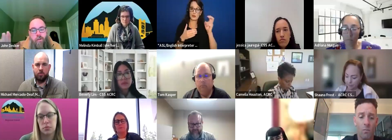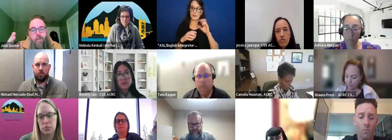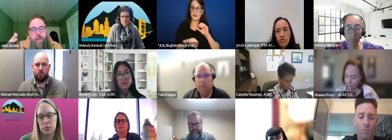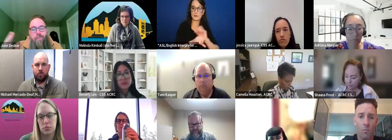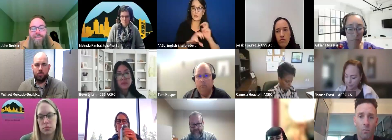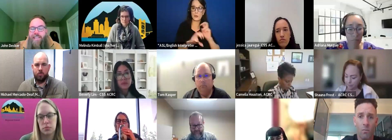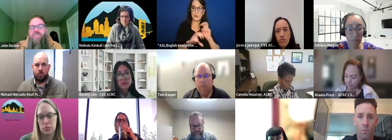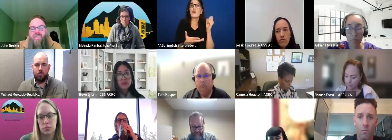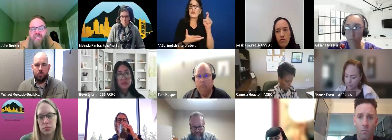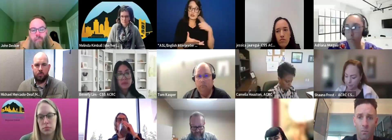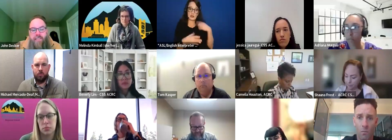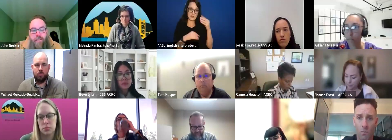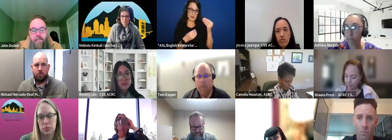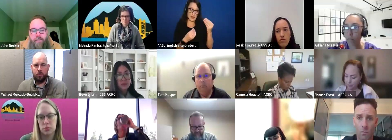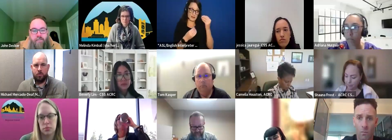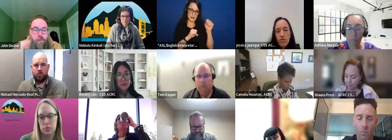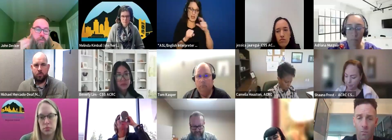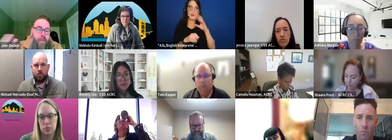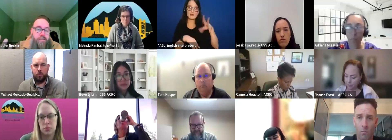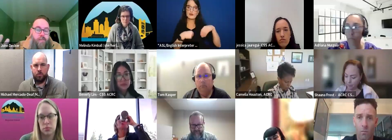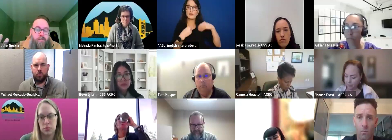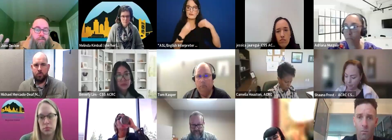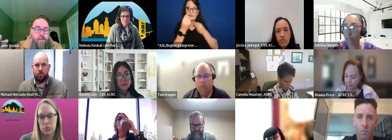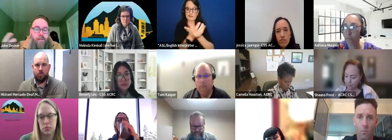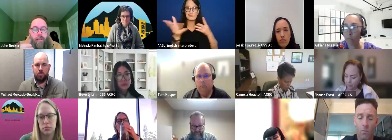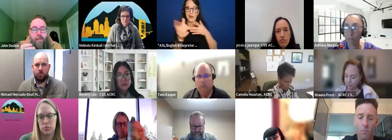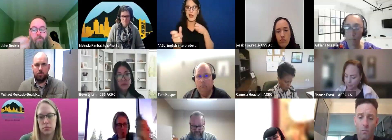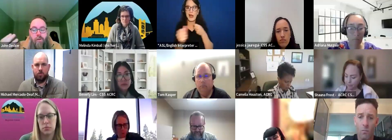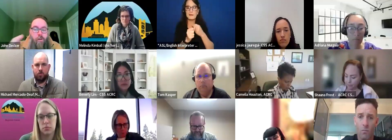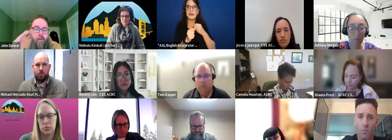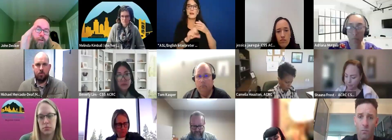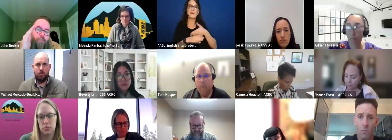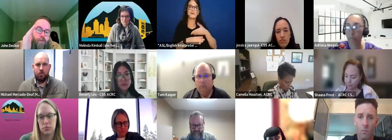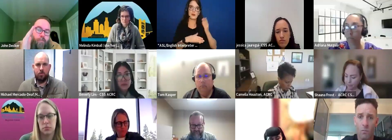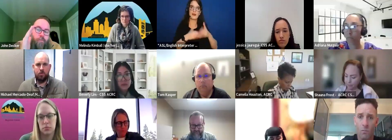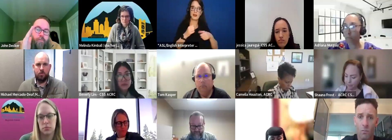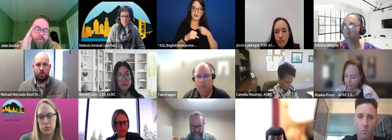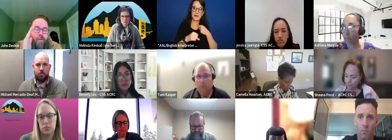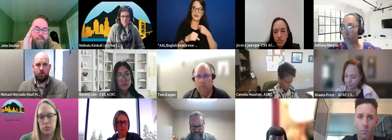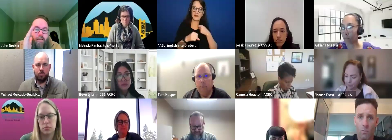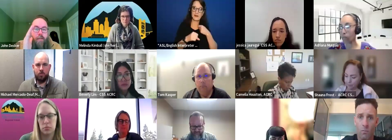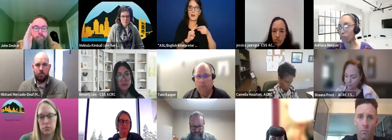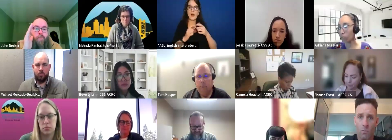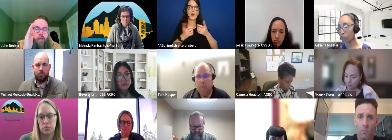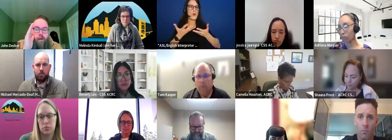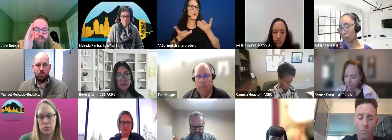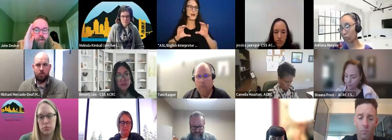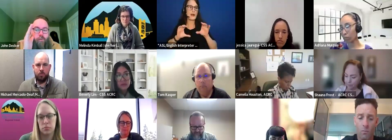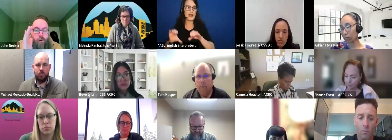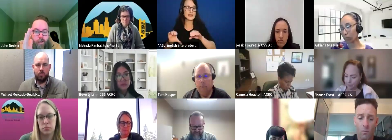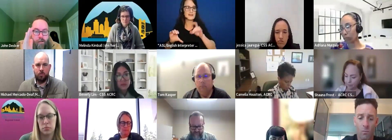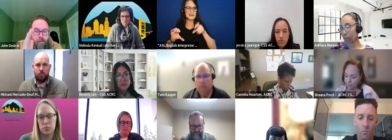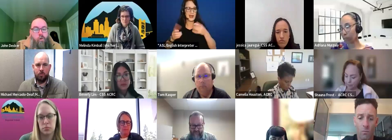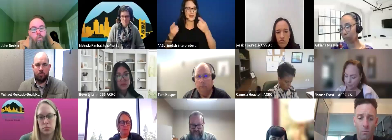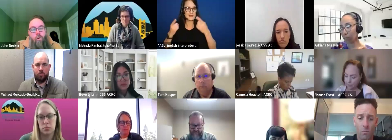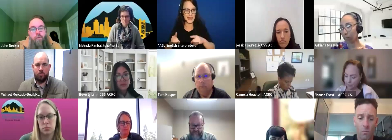the year and the contingencies that basically exist. What are the activities that need to occur if we're going to fully implement the rate study on